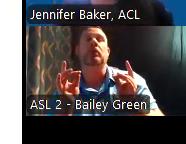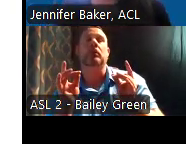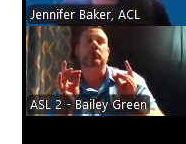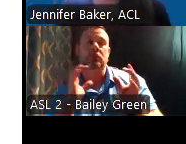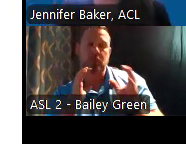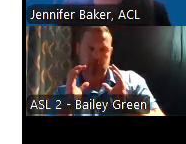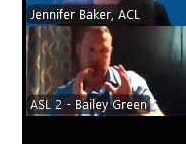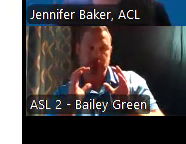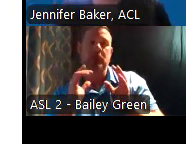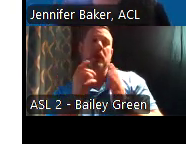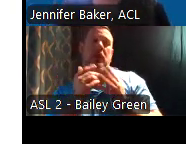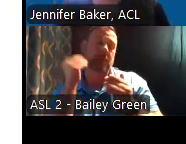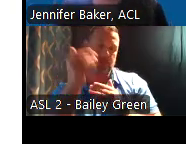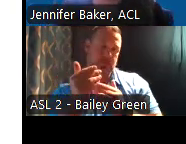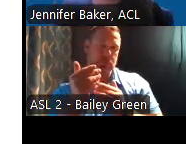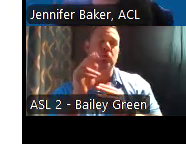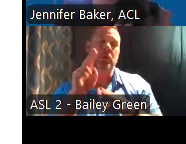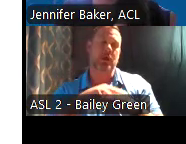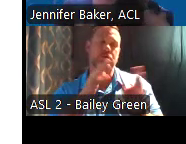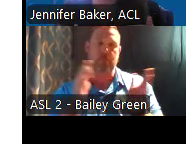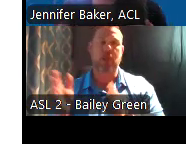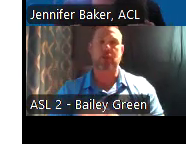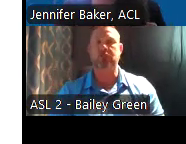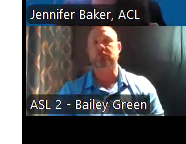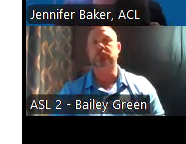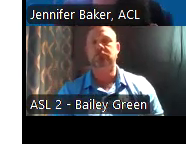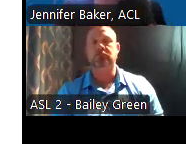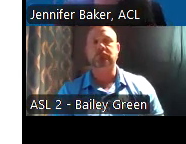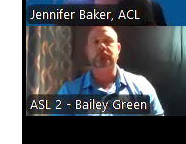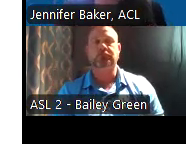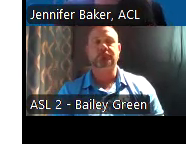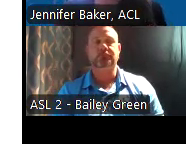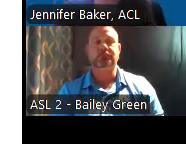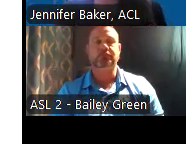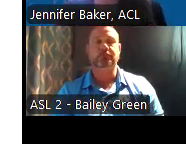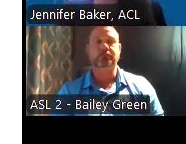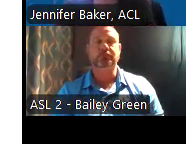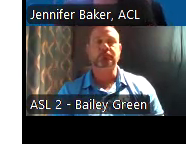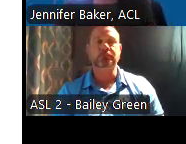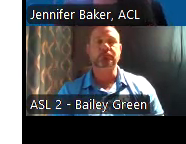towards a national plan on aging. Next slide.